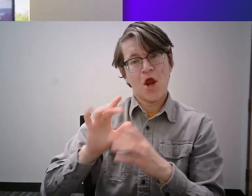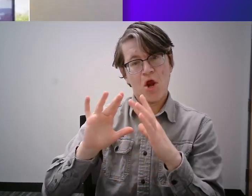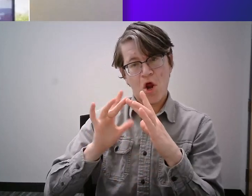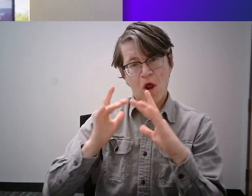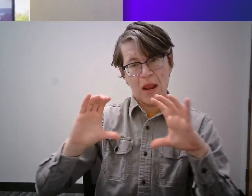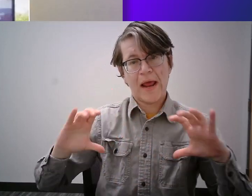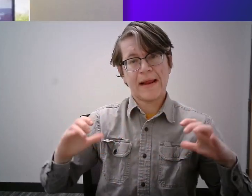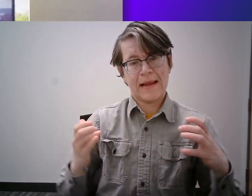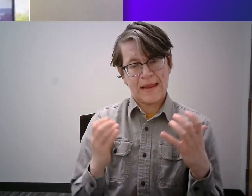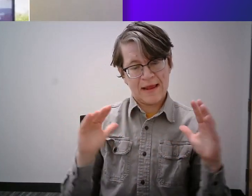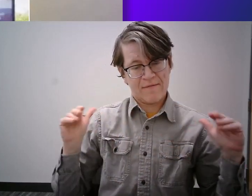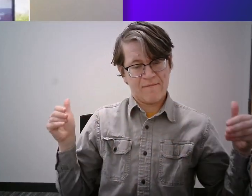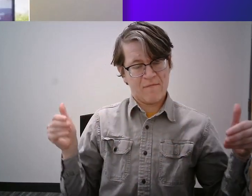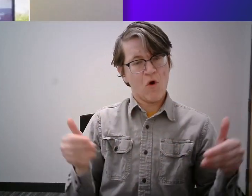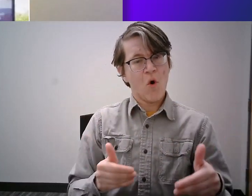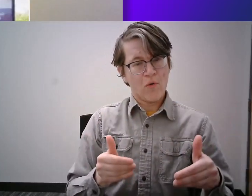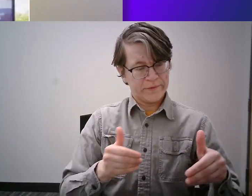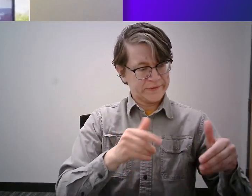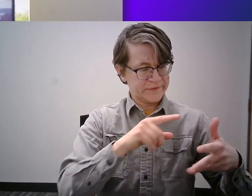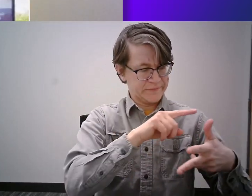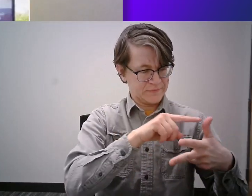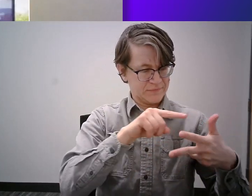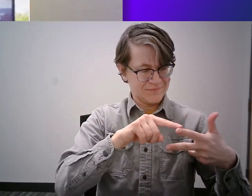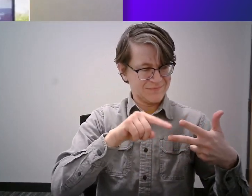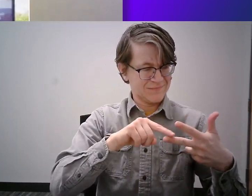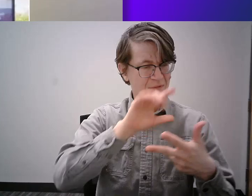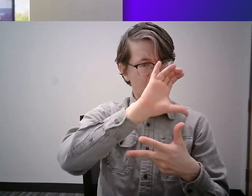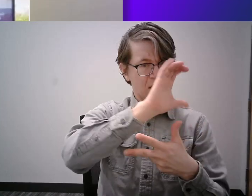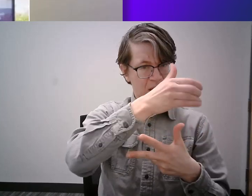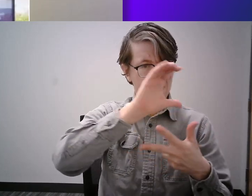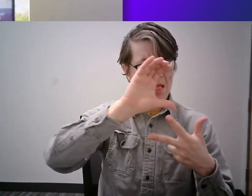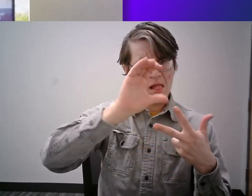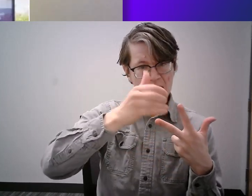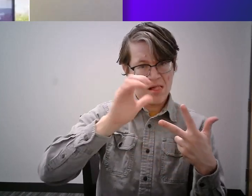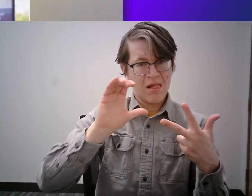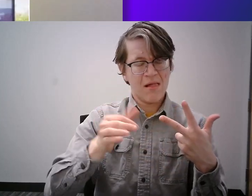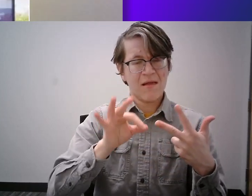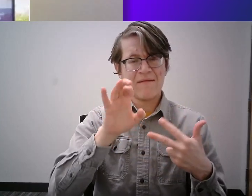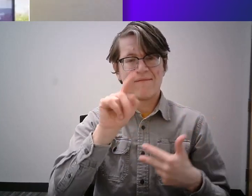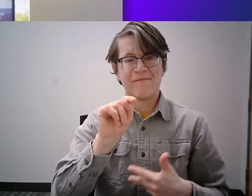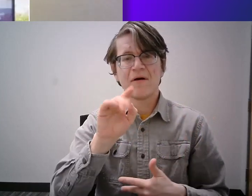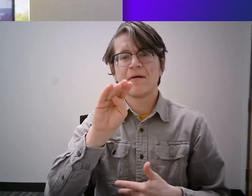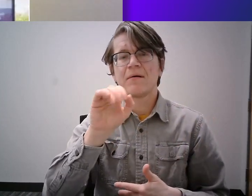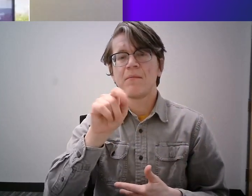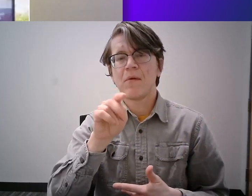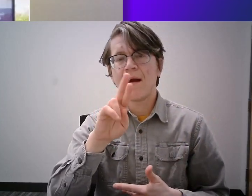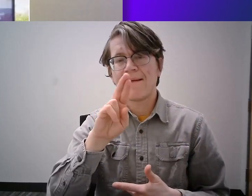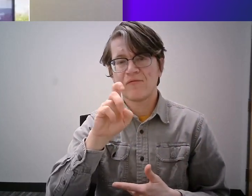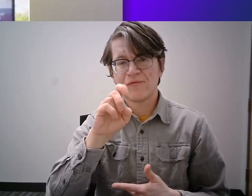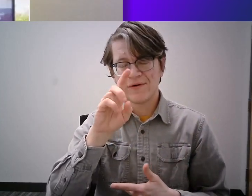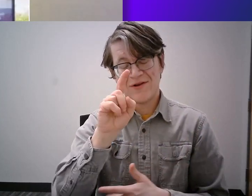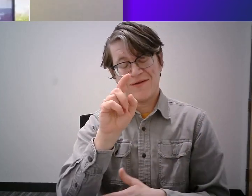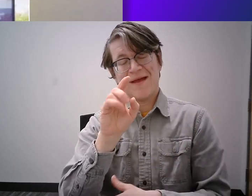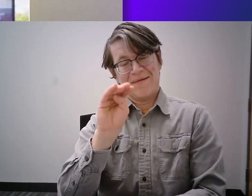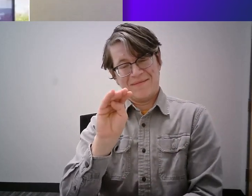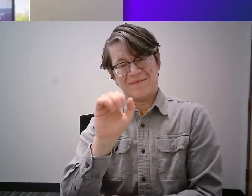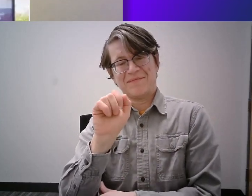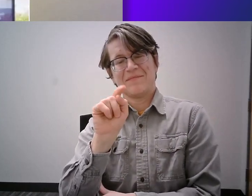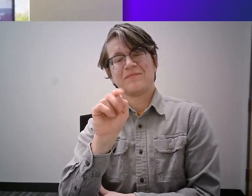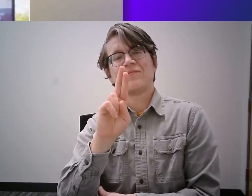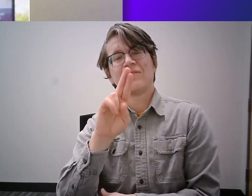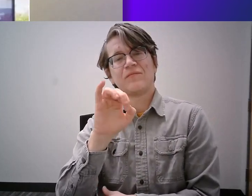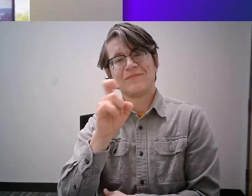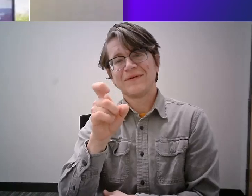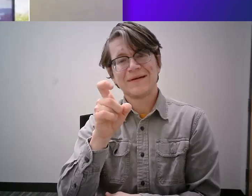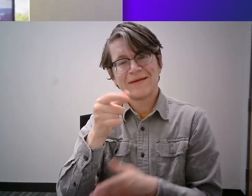This online course is made to fit into your daily practice as a designer, because let's be honest, the real challenges are not